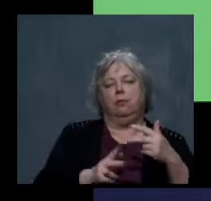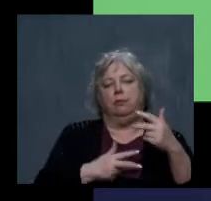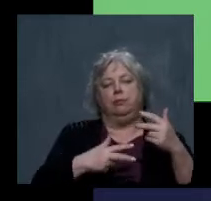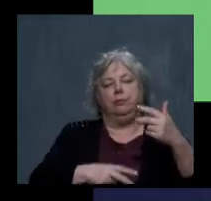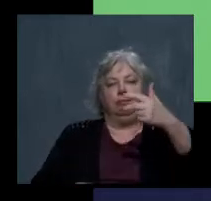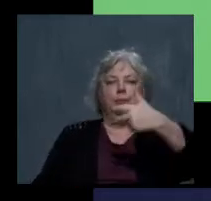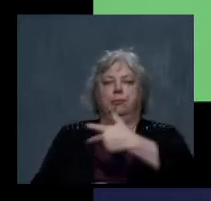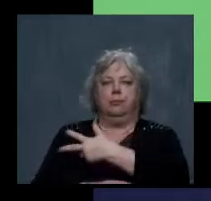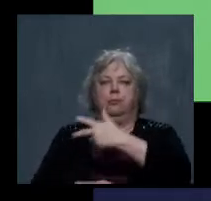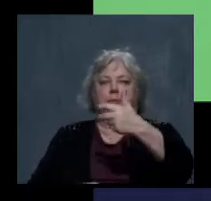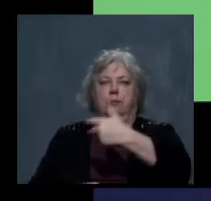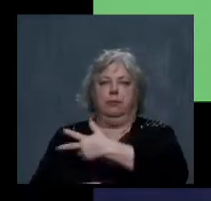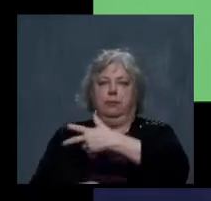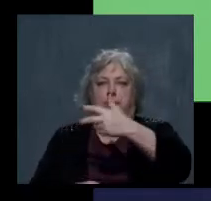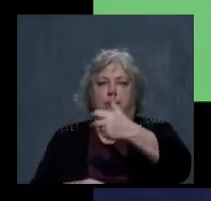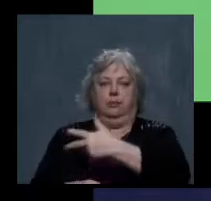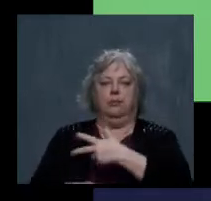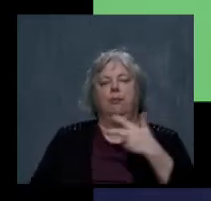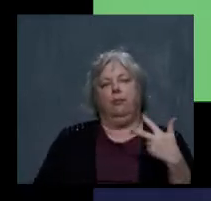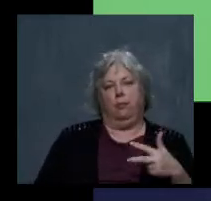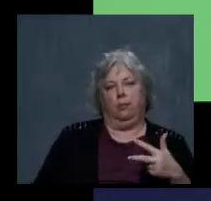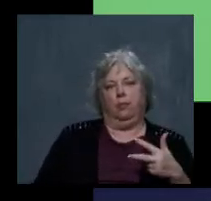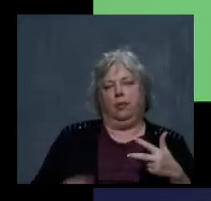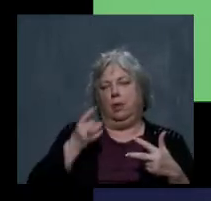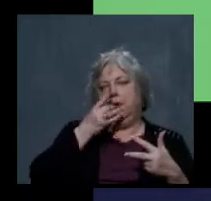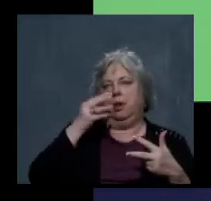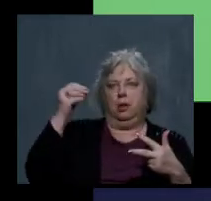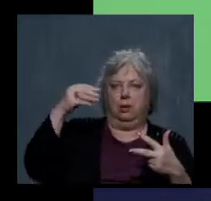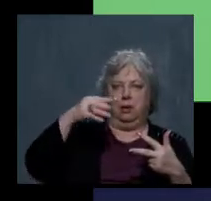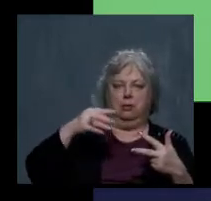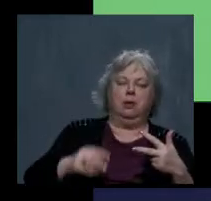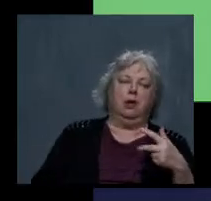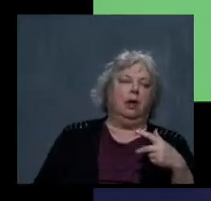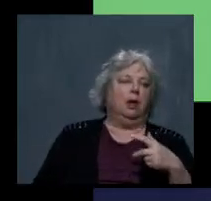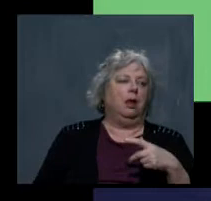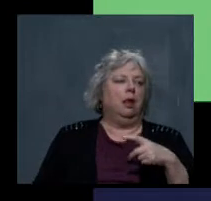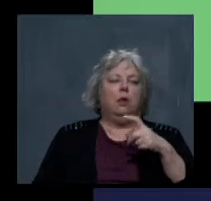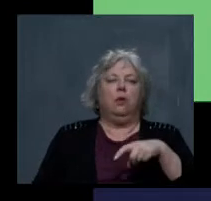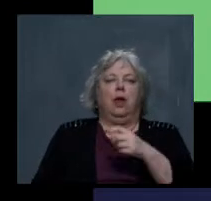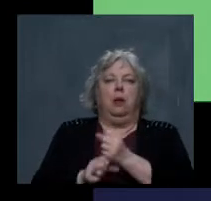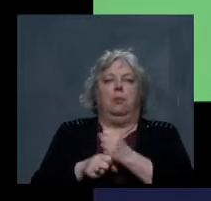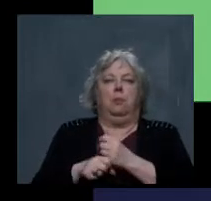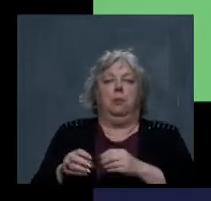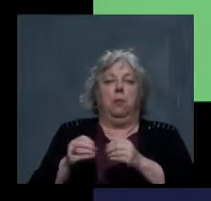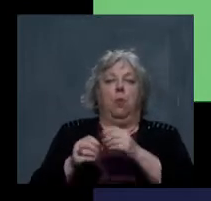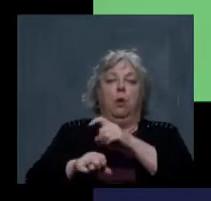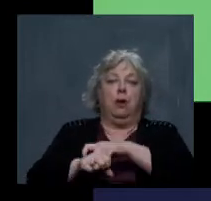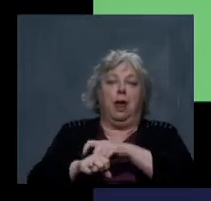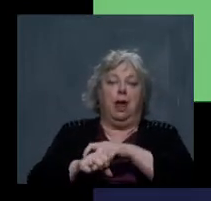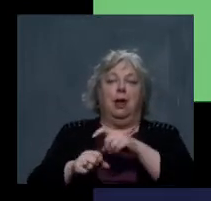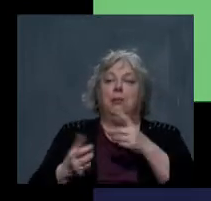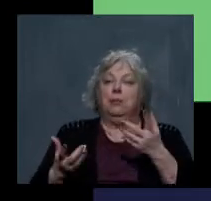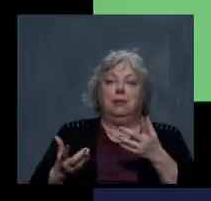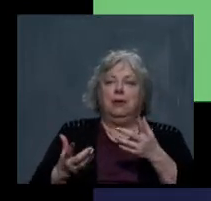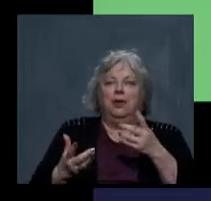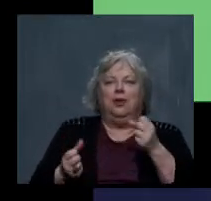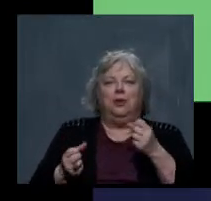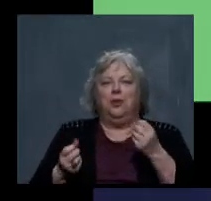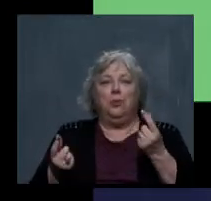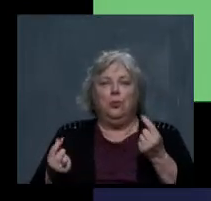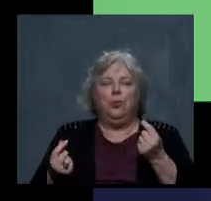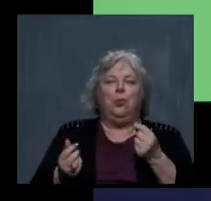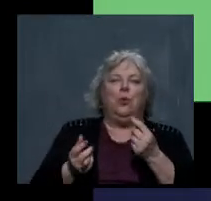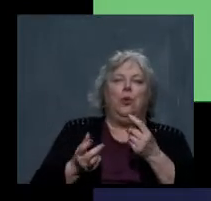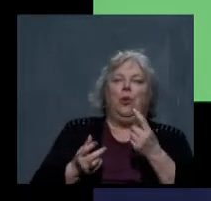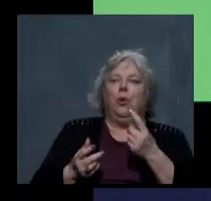time, the problem with signals is you can't create additional time. You have to basically take time from one approach to give to